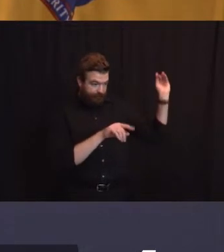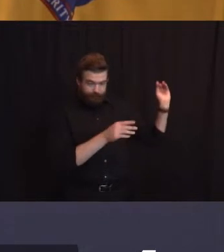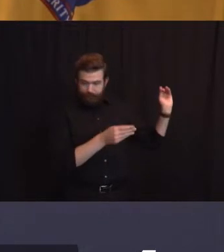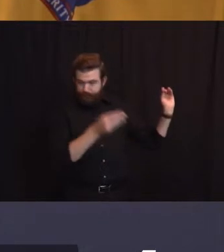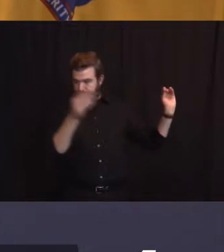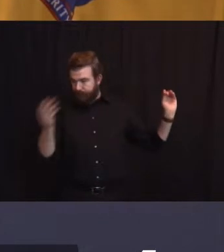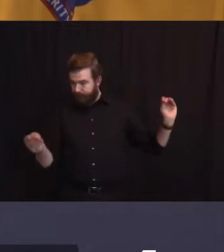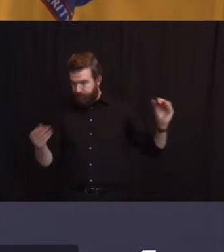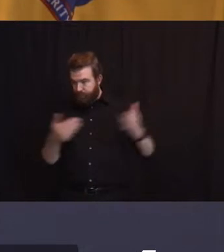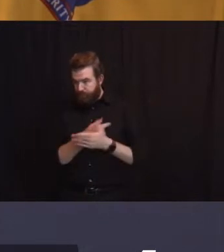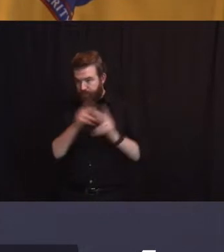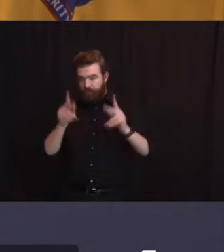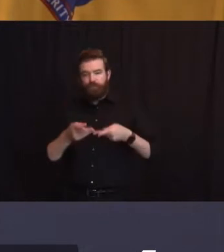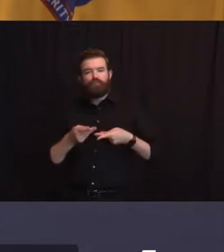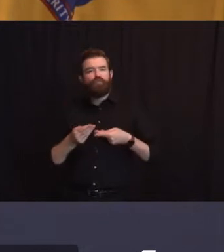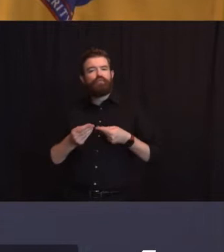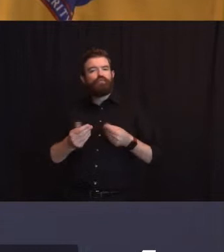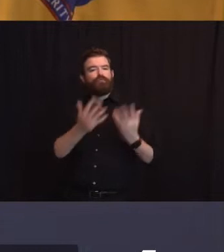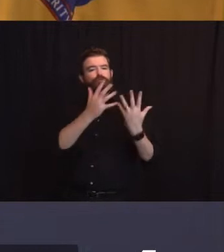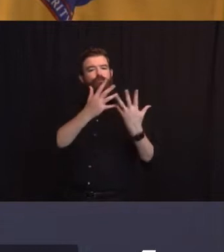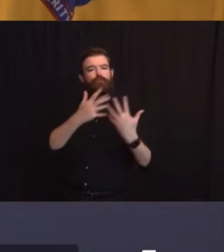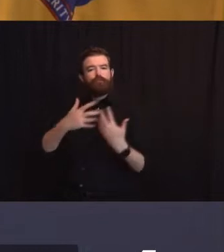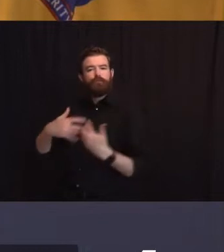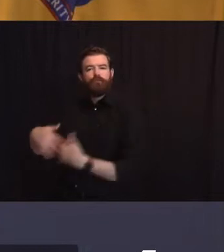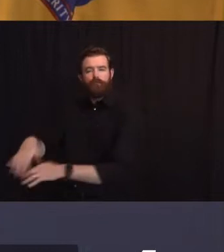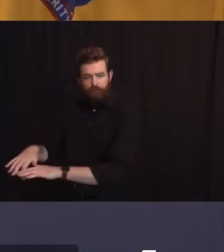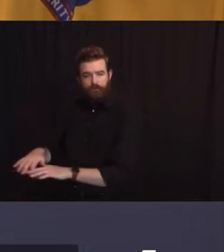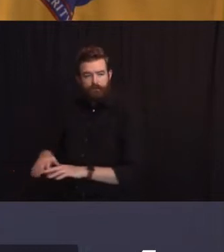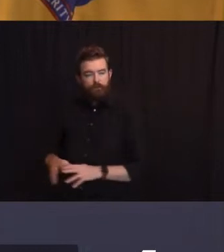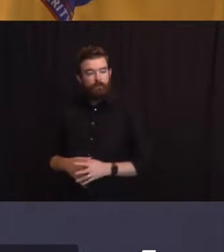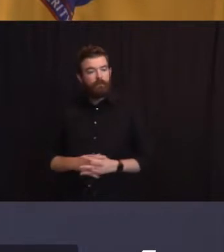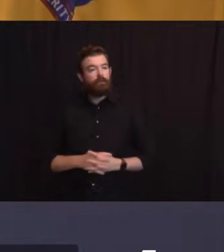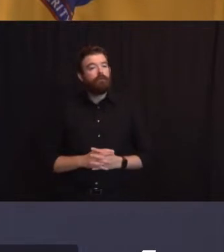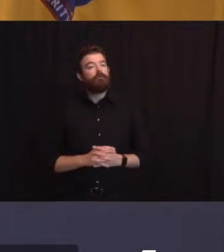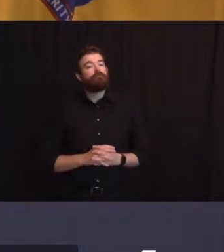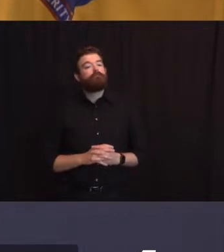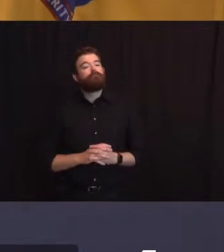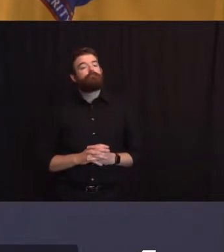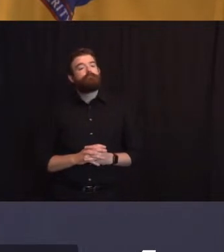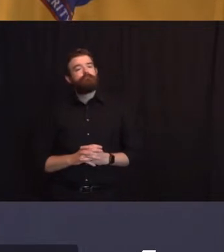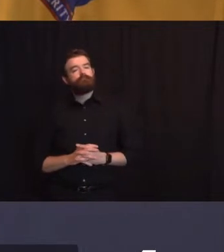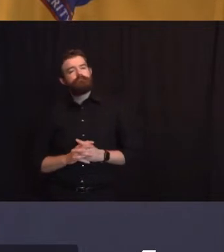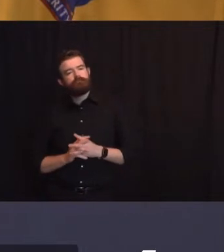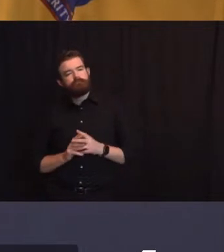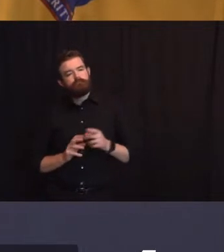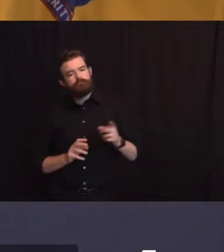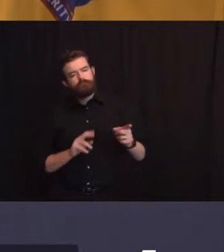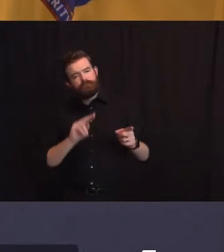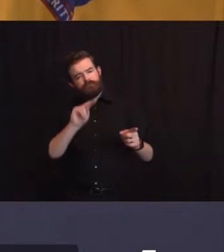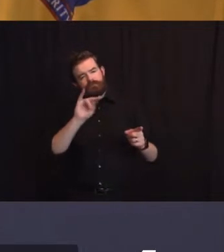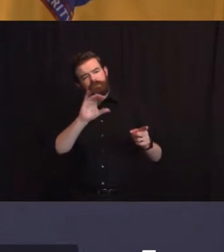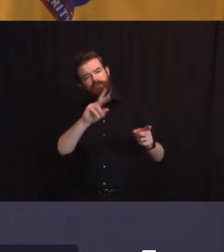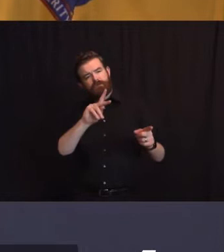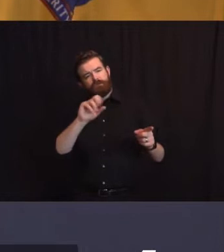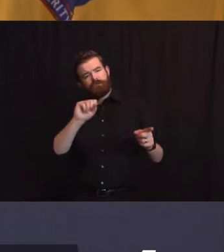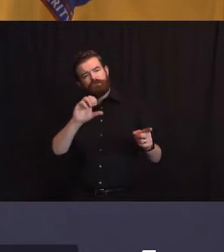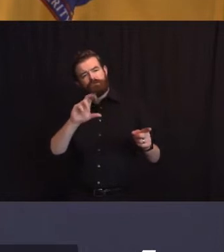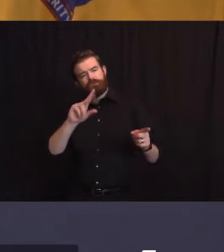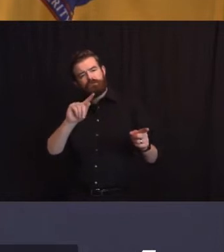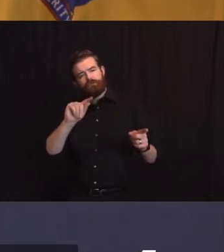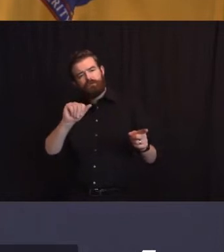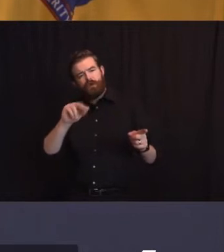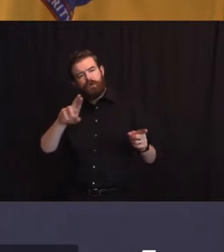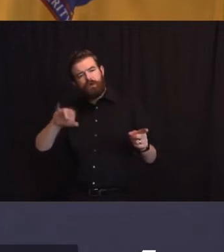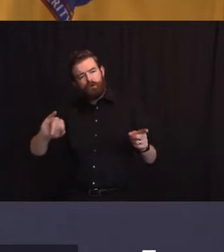seamlessly as possible. Listen, Nick Scutari has been a great partner to deal with across the whole range of